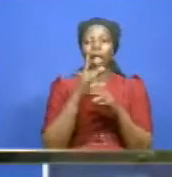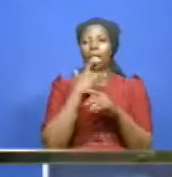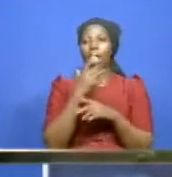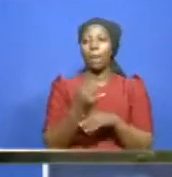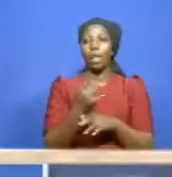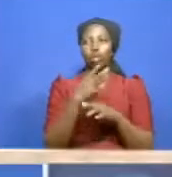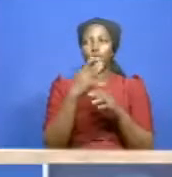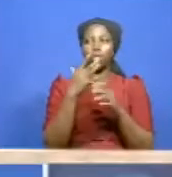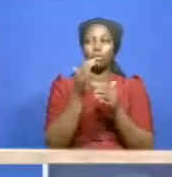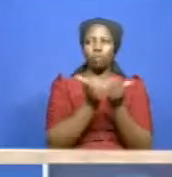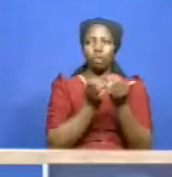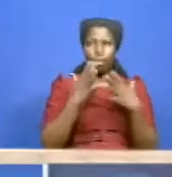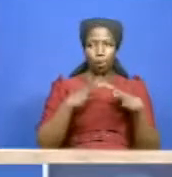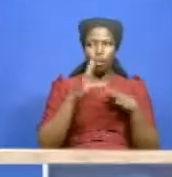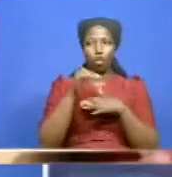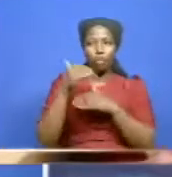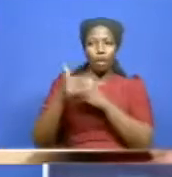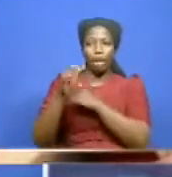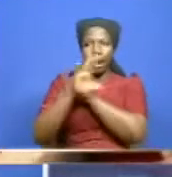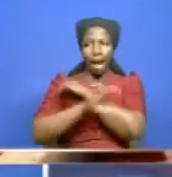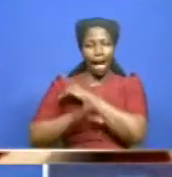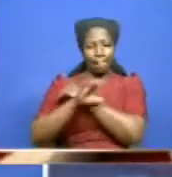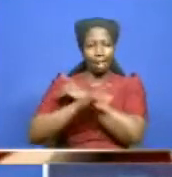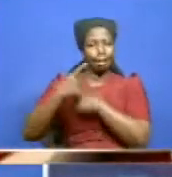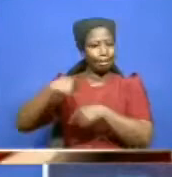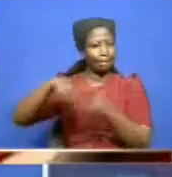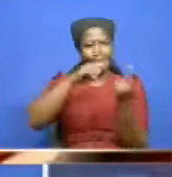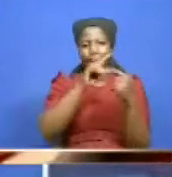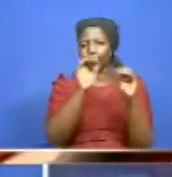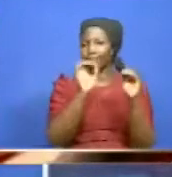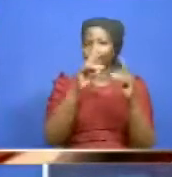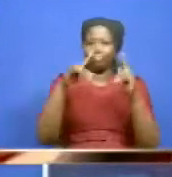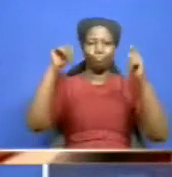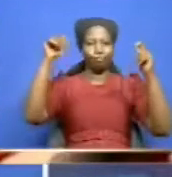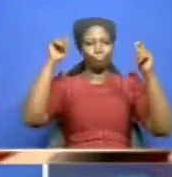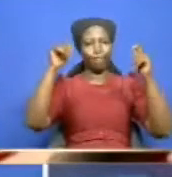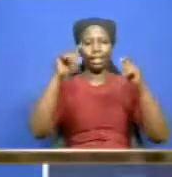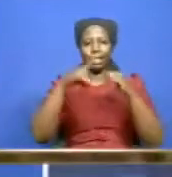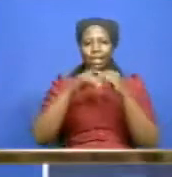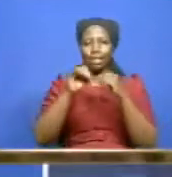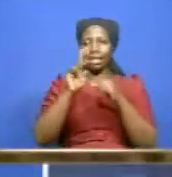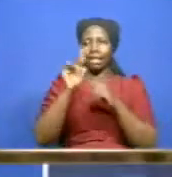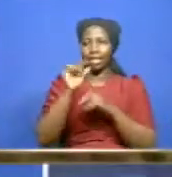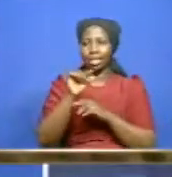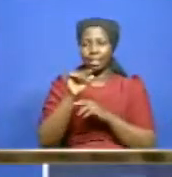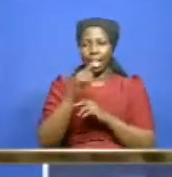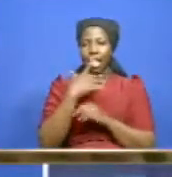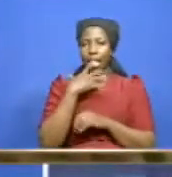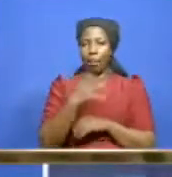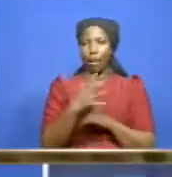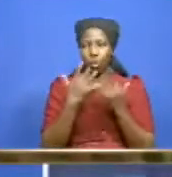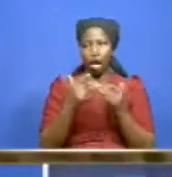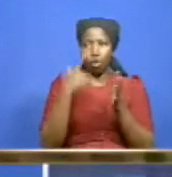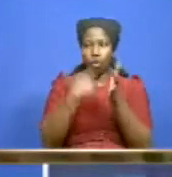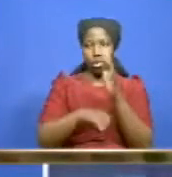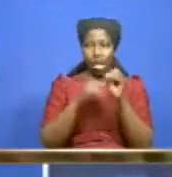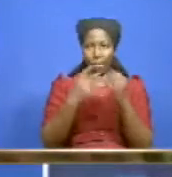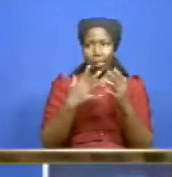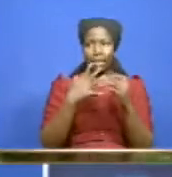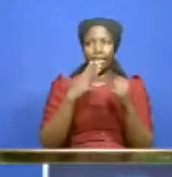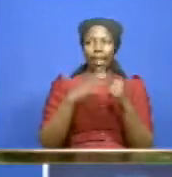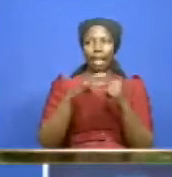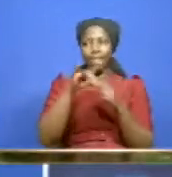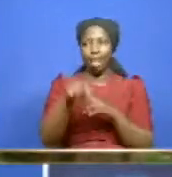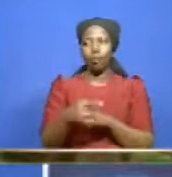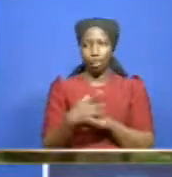from the neighboring country holding the commodity in protest. A 60-kilogram crate of tomatoes is retailing at about 9,000